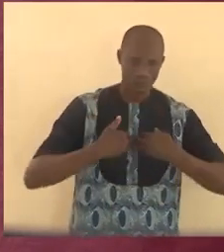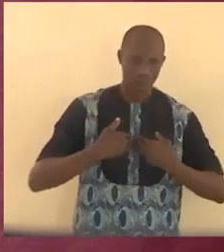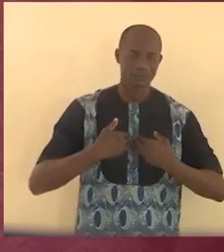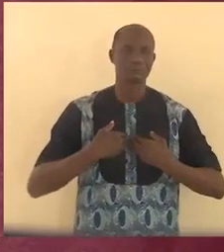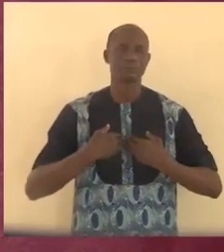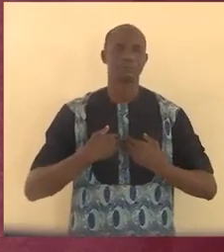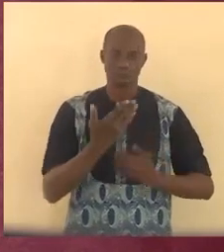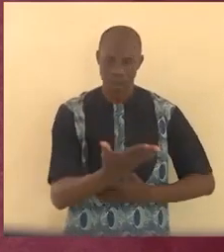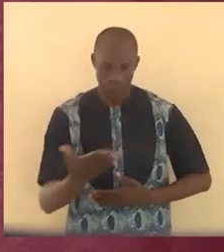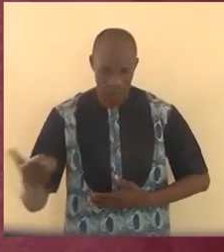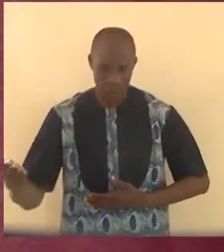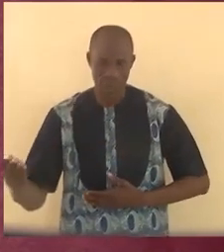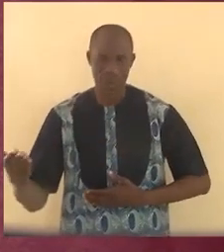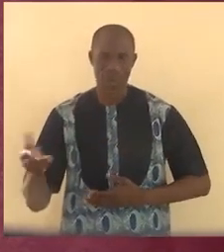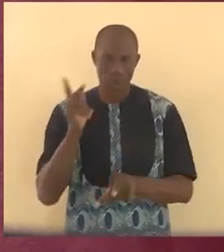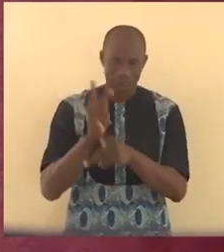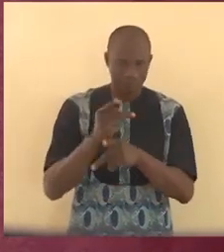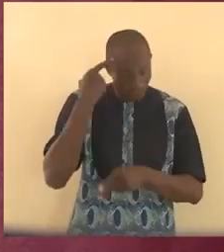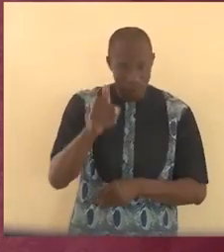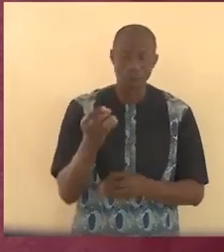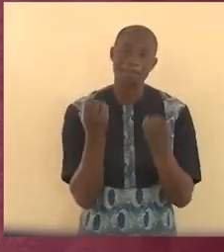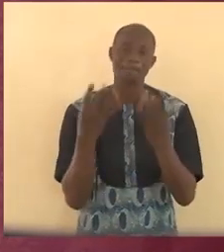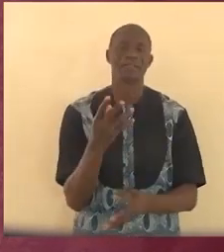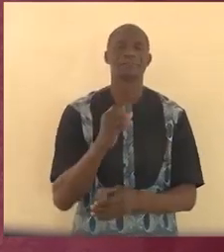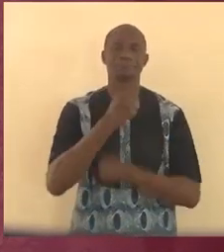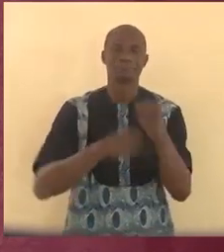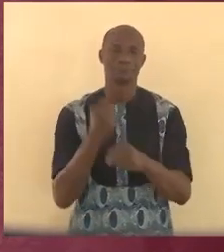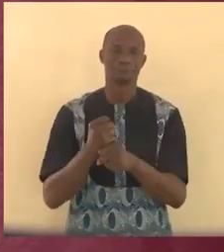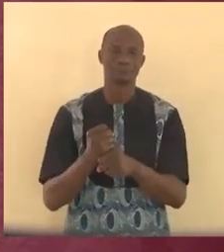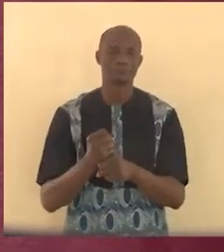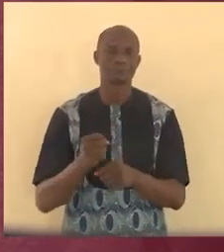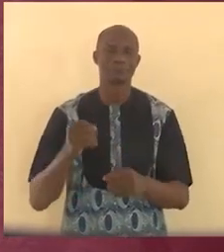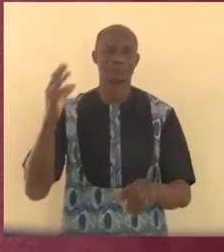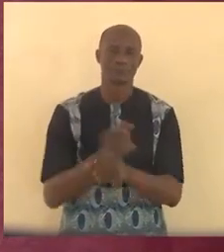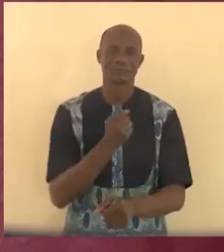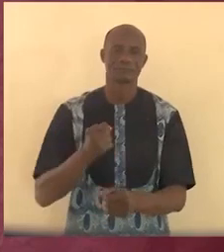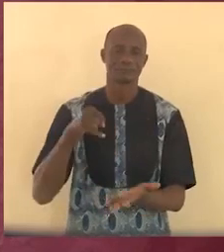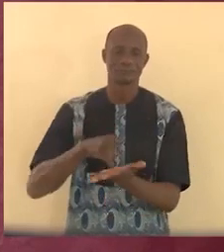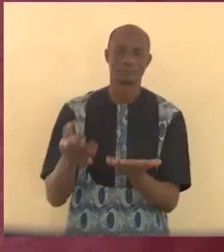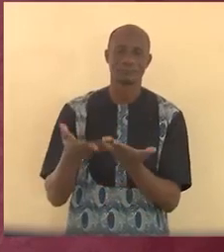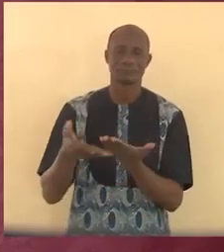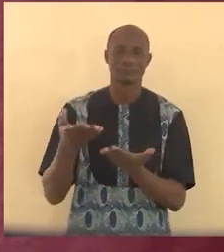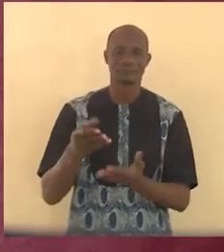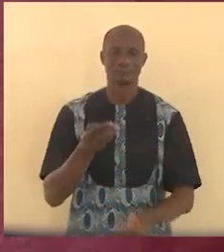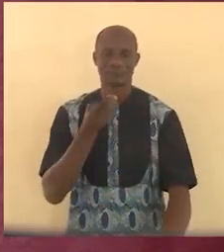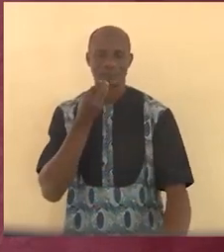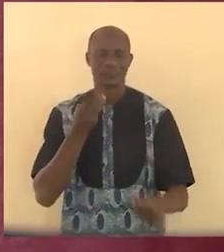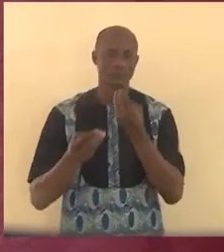ample goods laid down for you for many years. Take it easy.